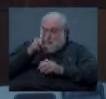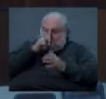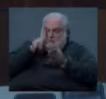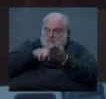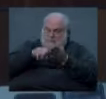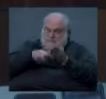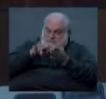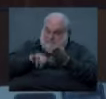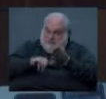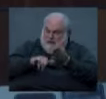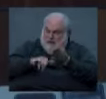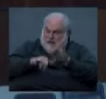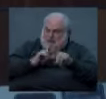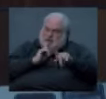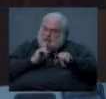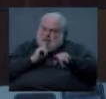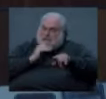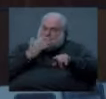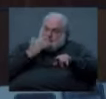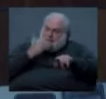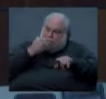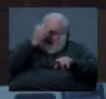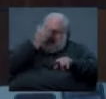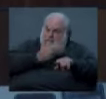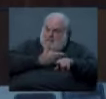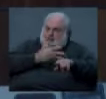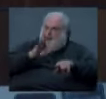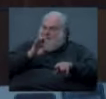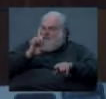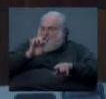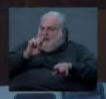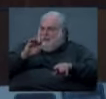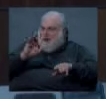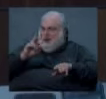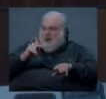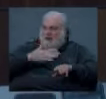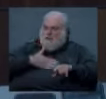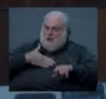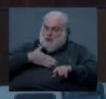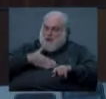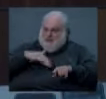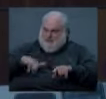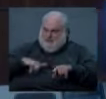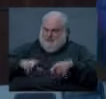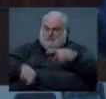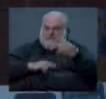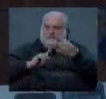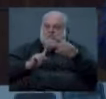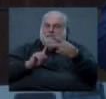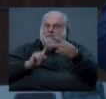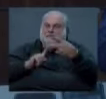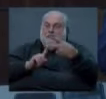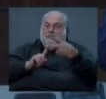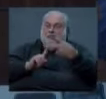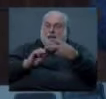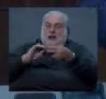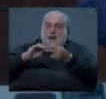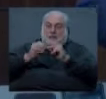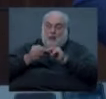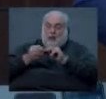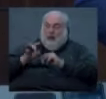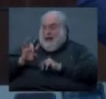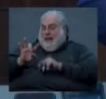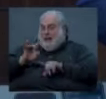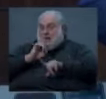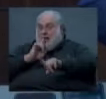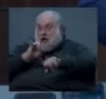those if you're having issues. So I do want to thank you for that feedback, and we do appreciate you. As for item number 8, to answer